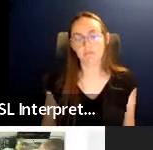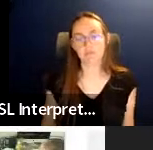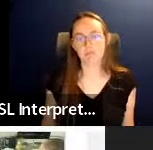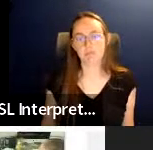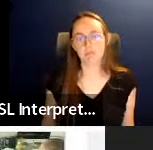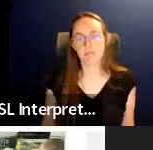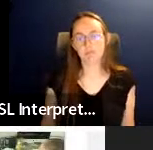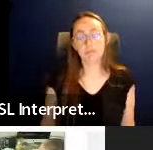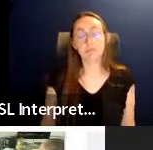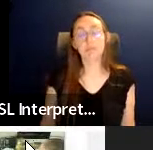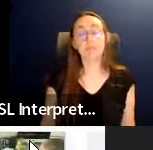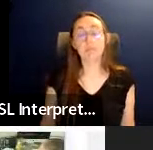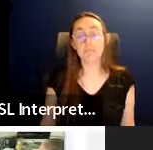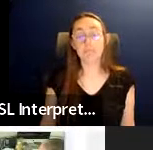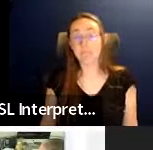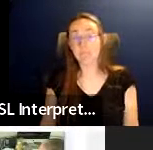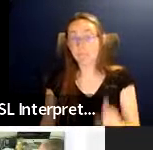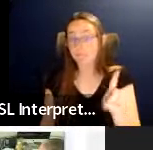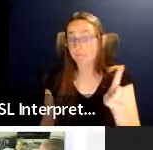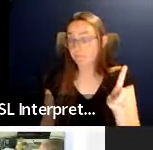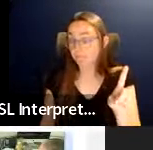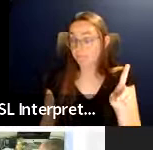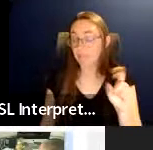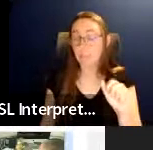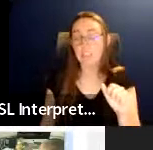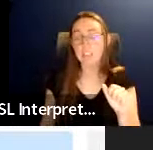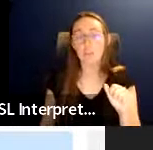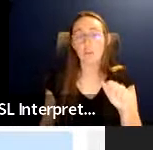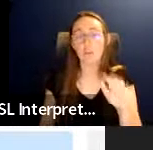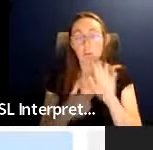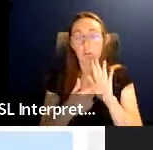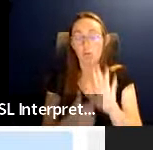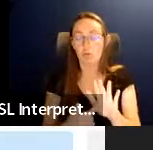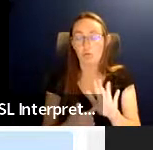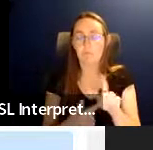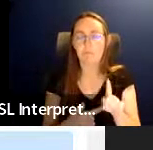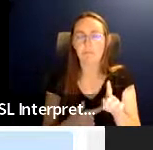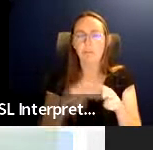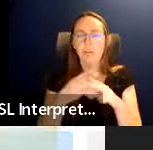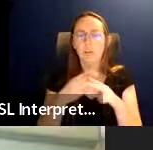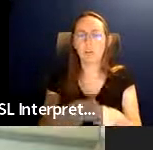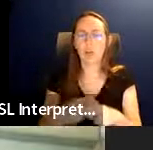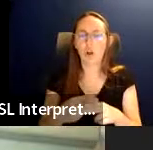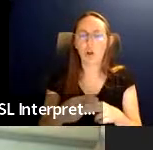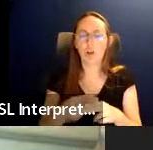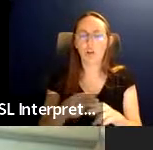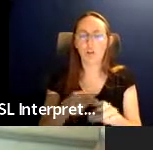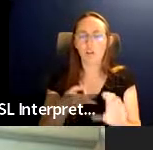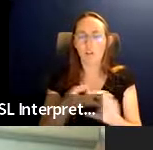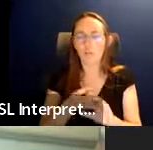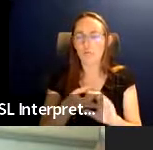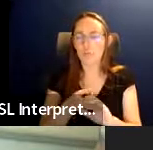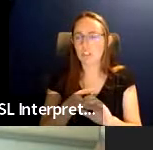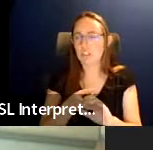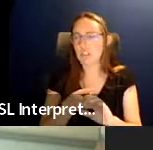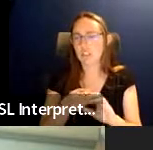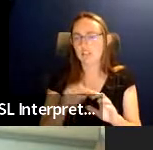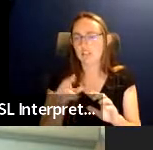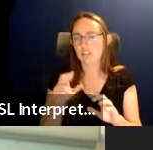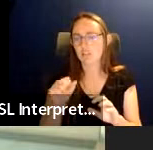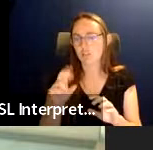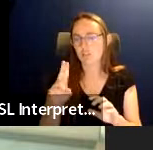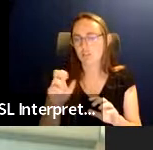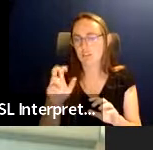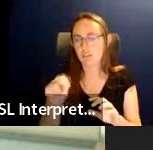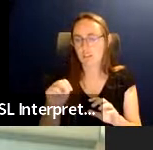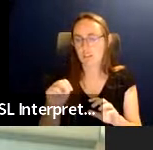What I wanted to show you here was, this is called my Sushi Susan. And these are two